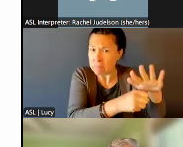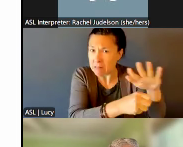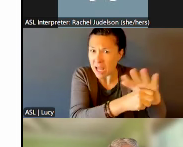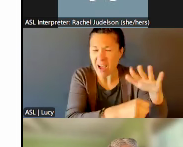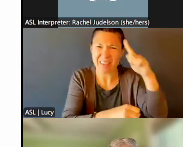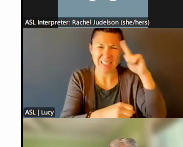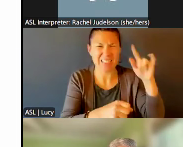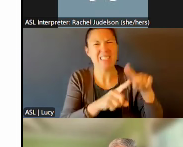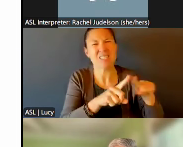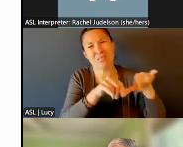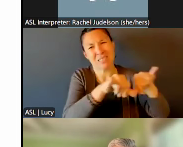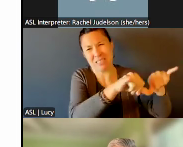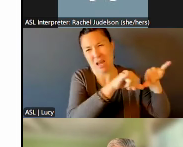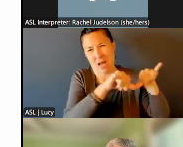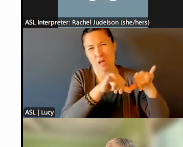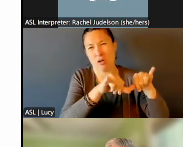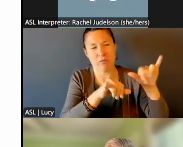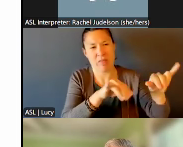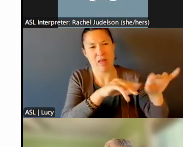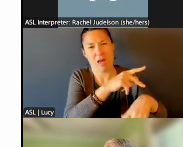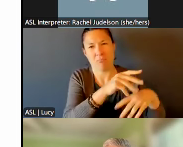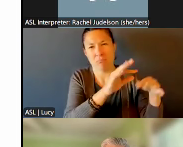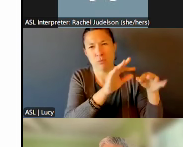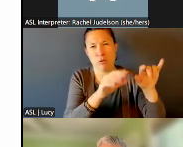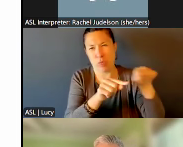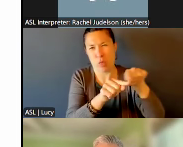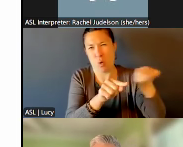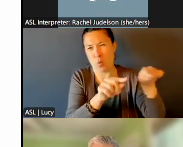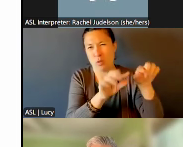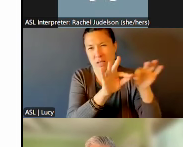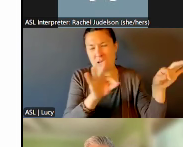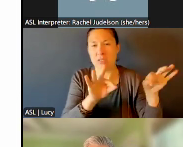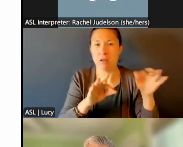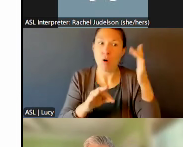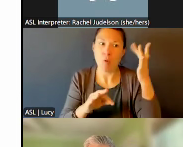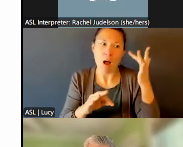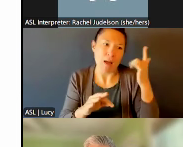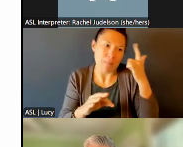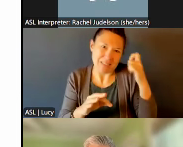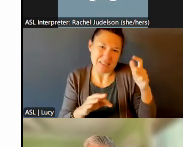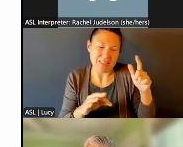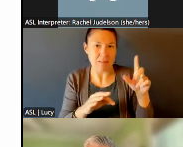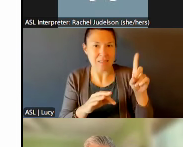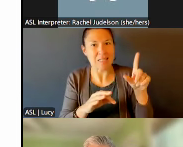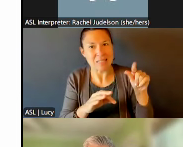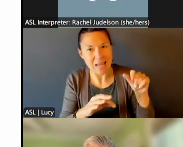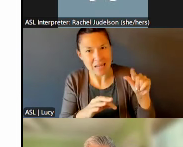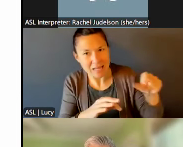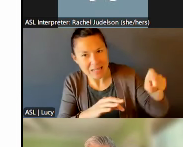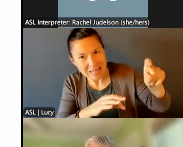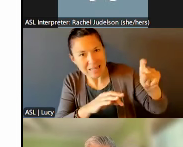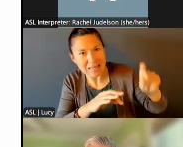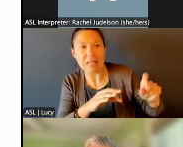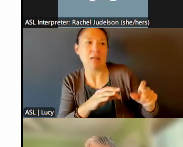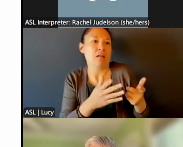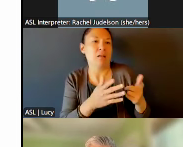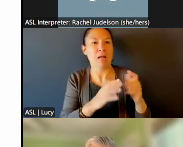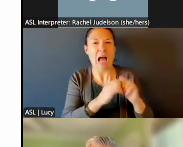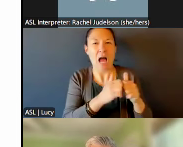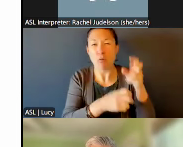for those languages just because of the nature of the data that needs to be collected or the work that goes into those sorts of projects.